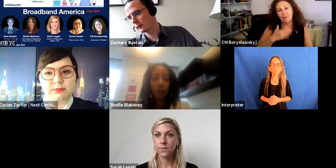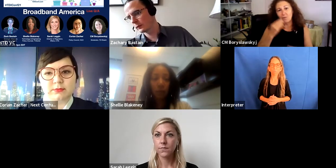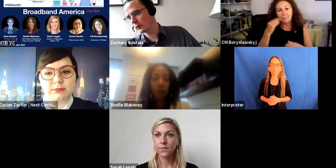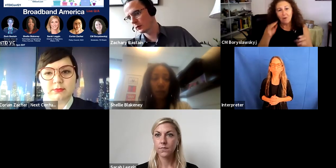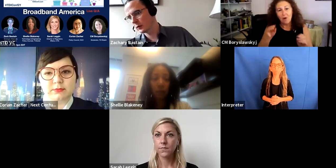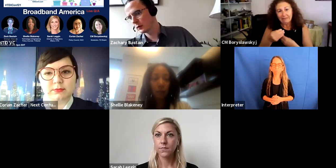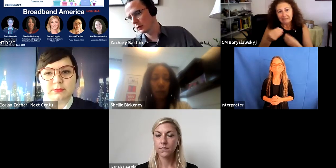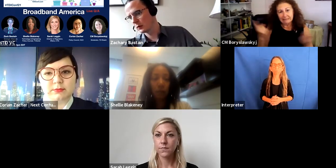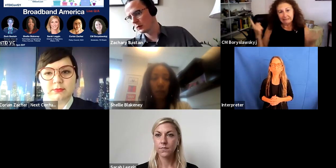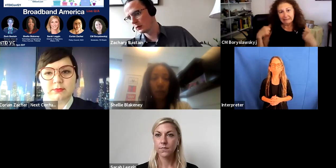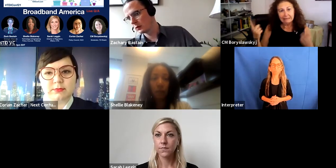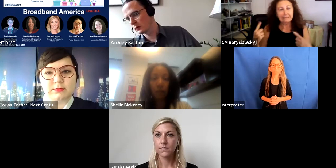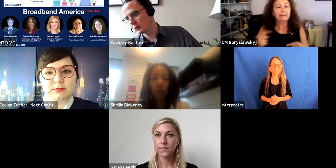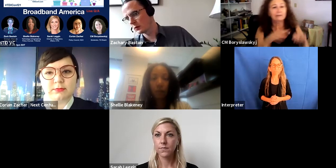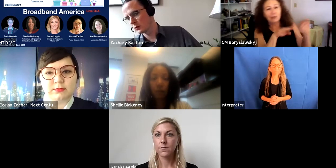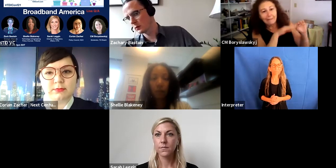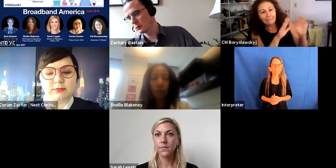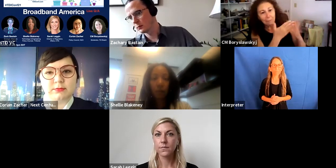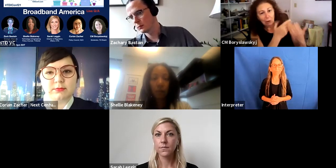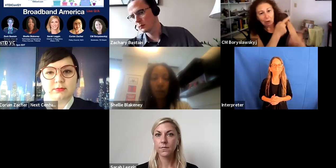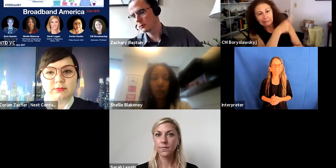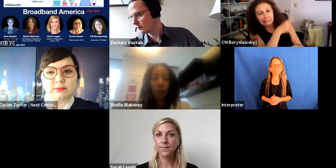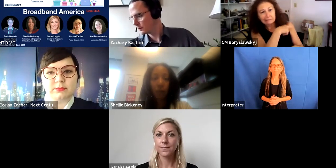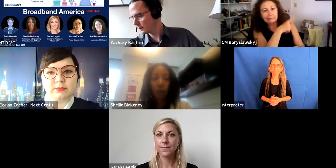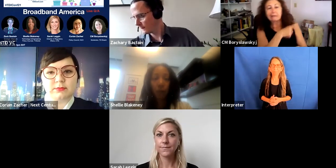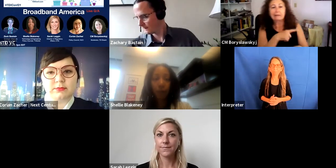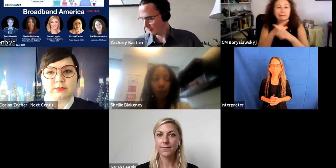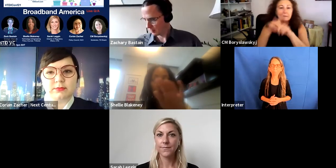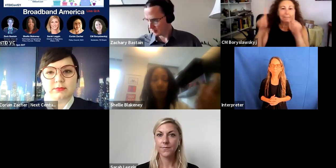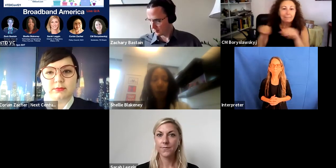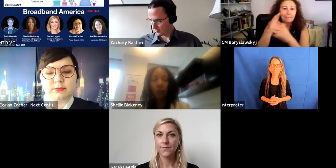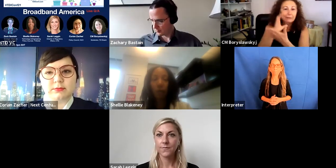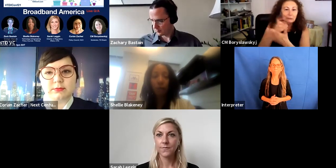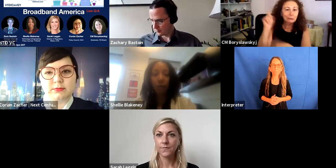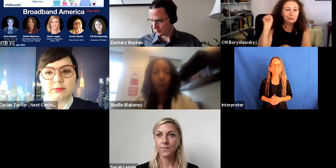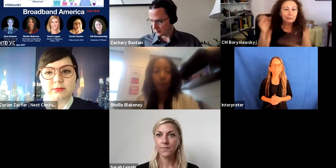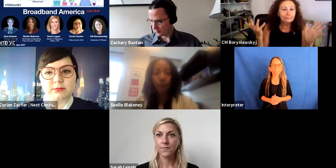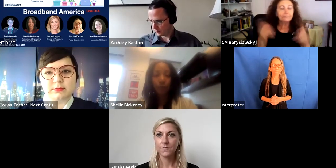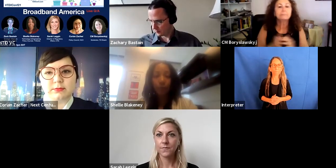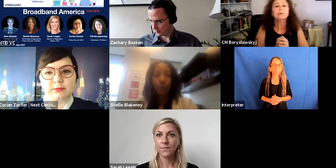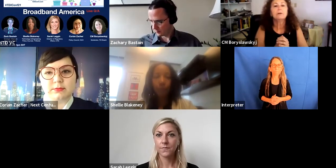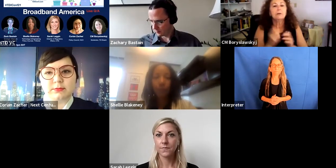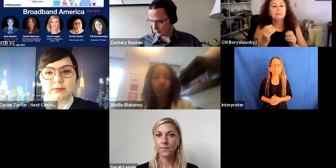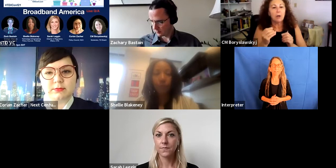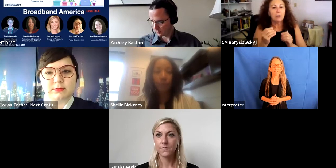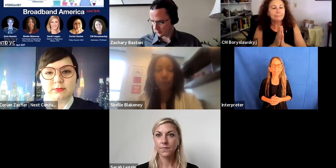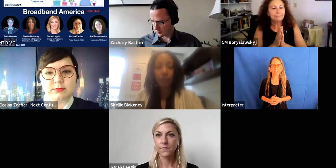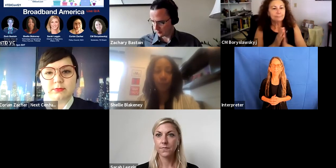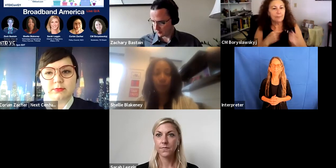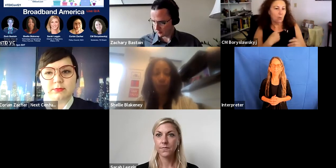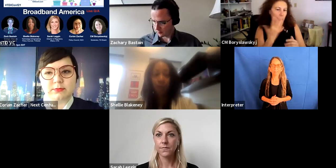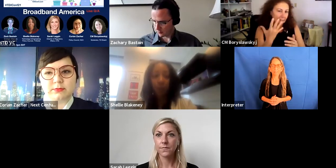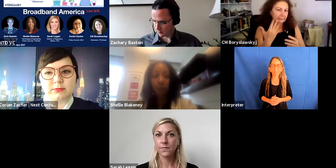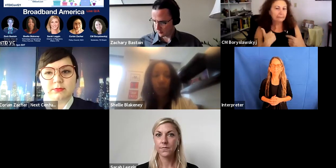top, and then I have a little silver pin at the very front. I have some shelving behind me. I have some paintings,